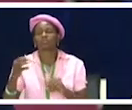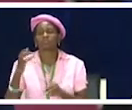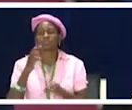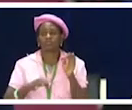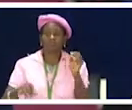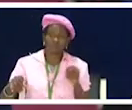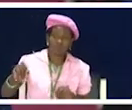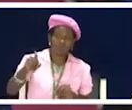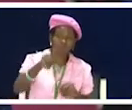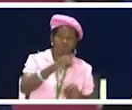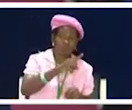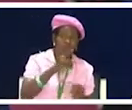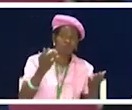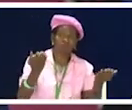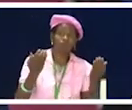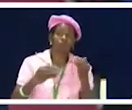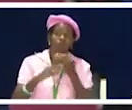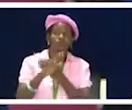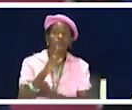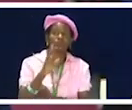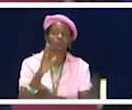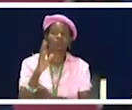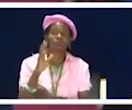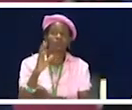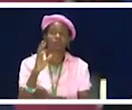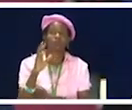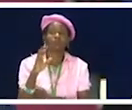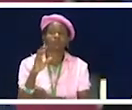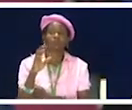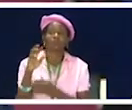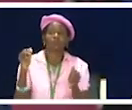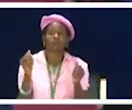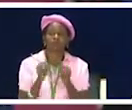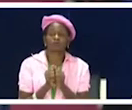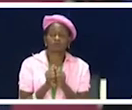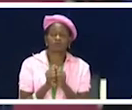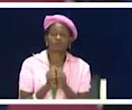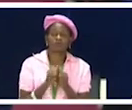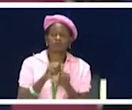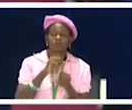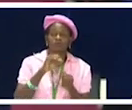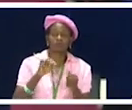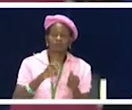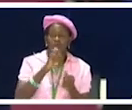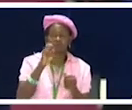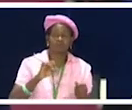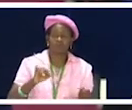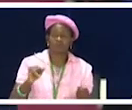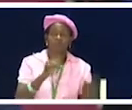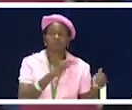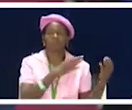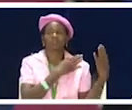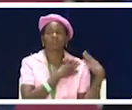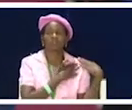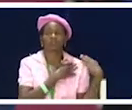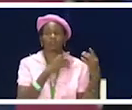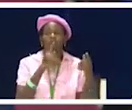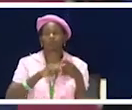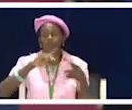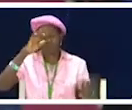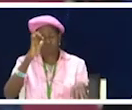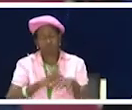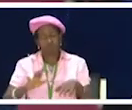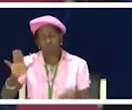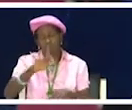you want God, with the one with the everlasting arms, to touch your